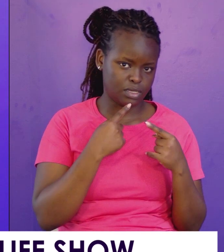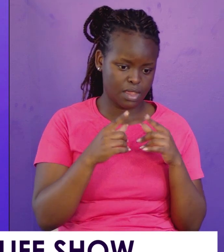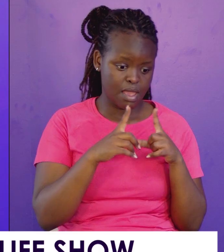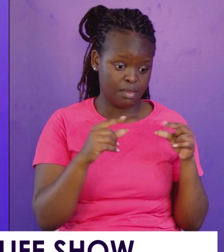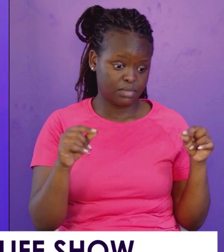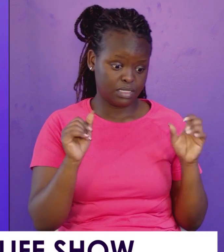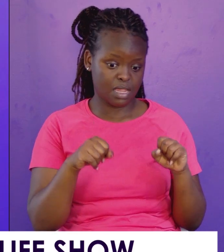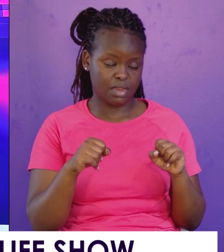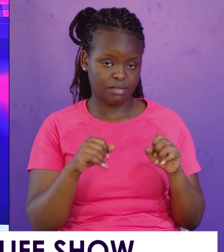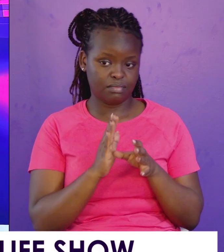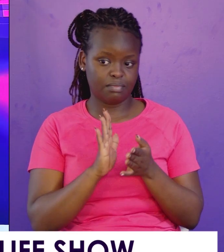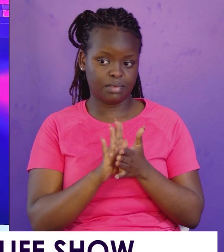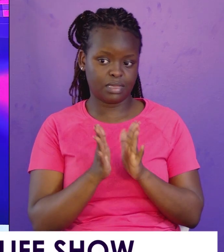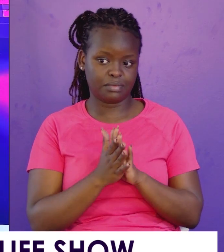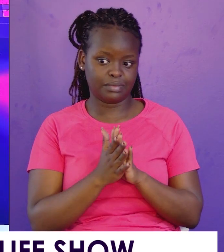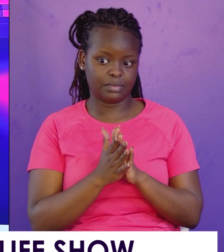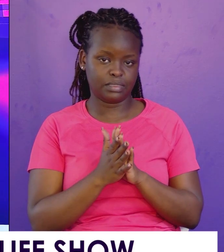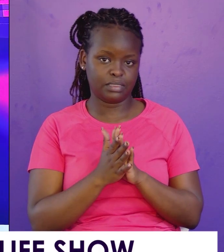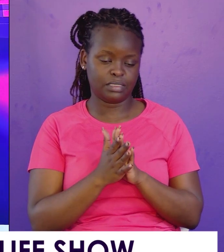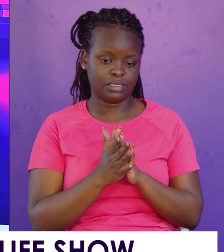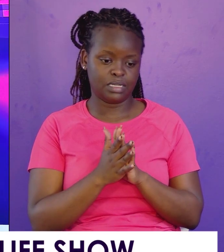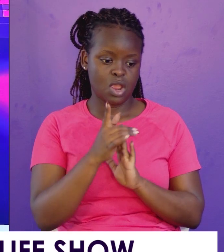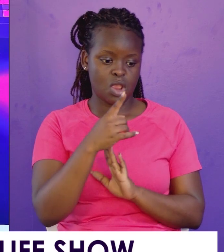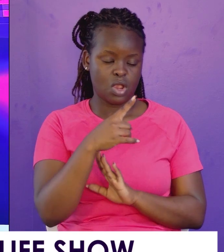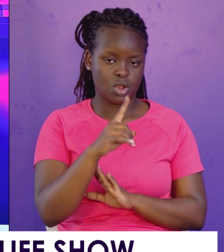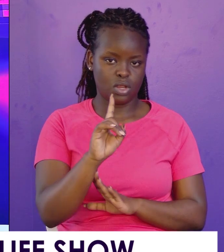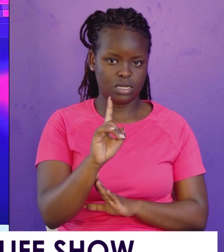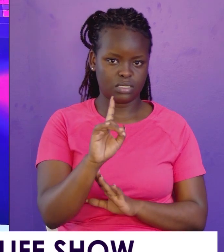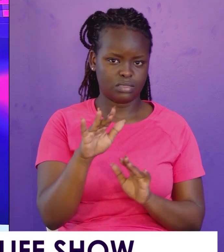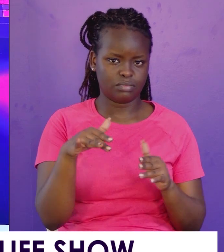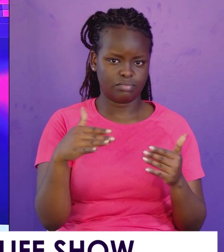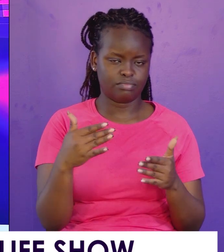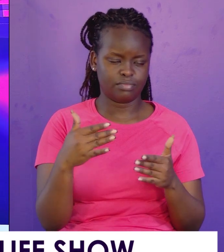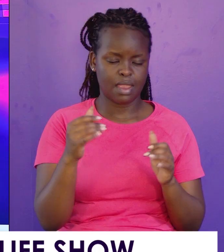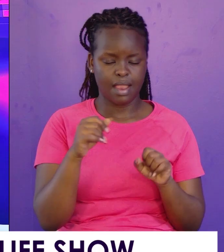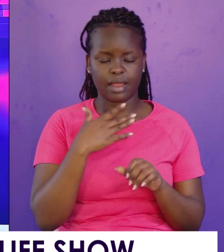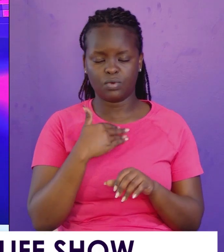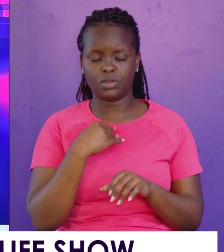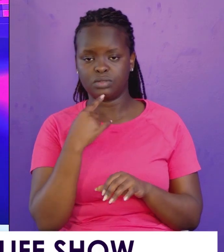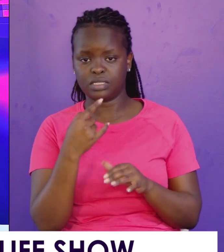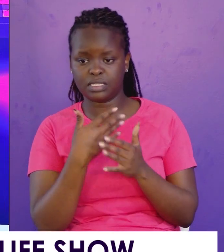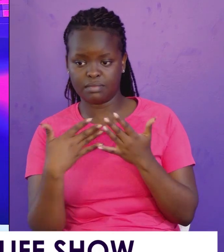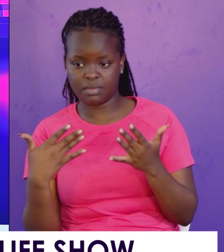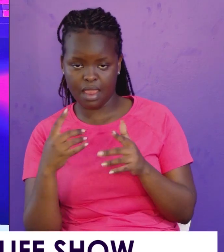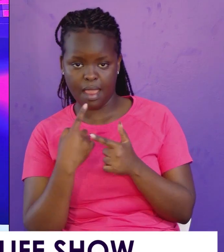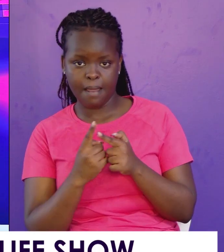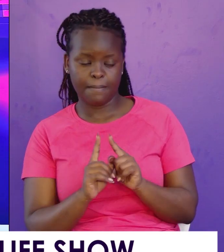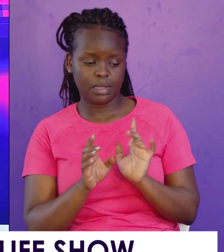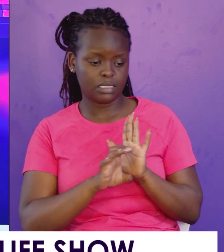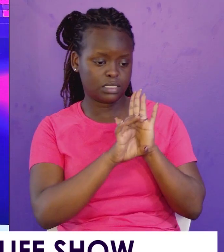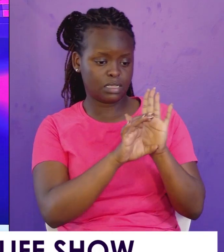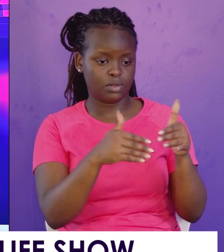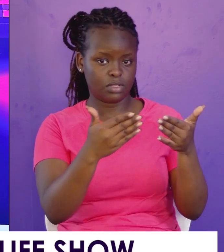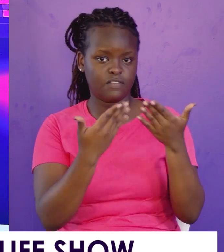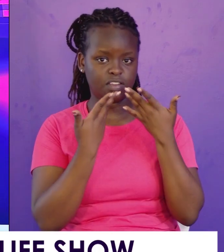be very destructive. I mean, You may correctness. Yes, you may want to say something, Right. but the example you've